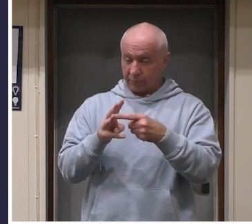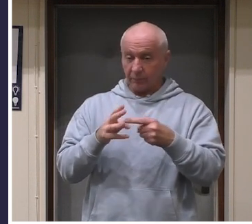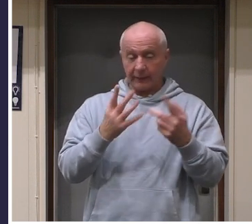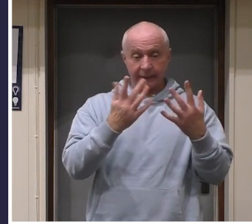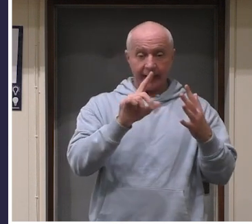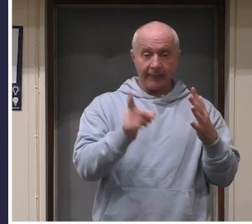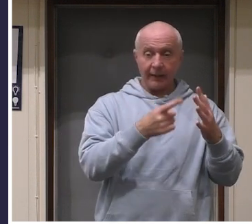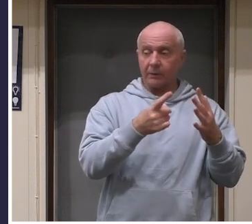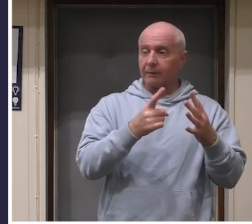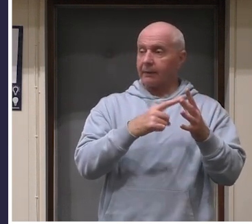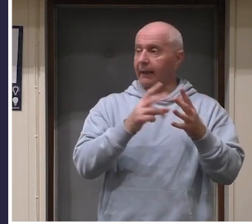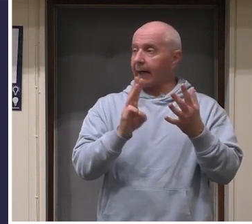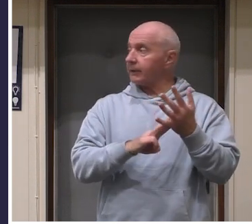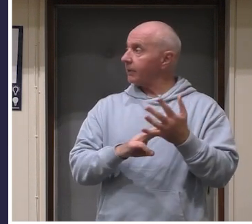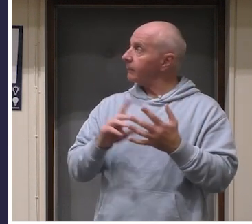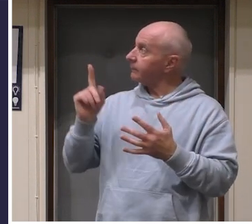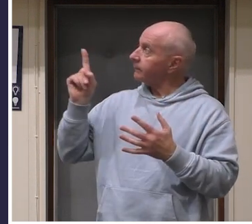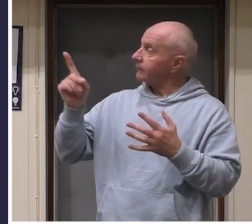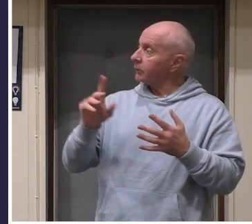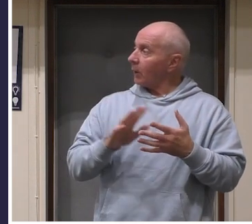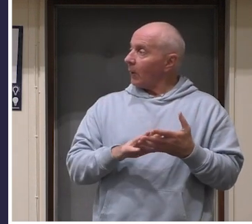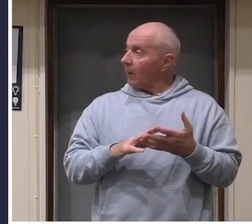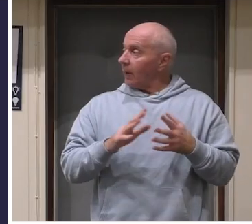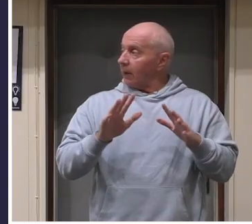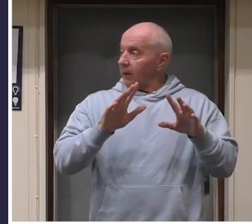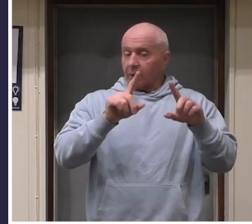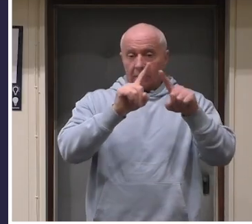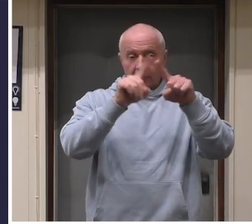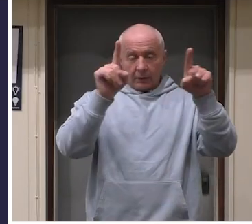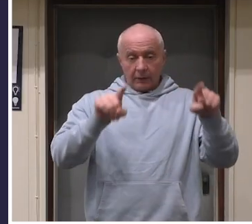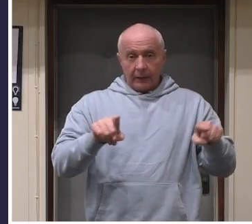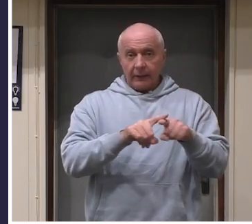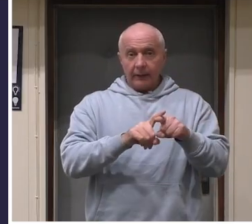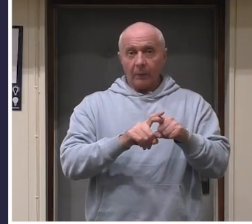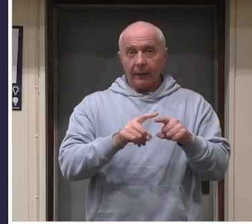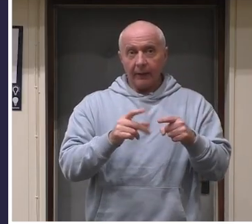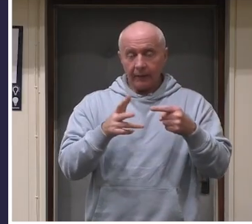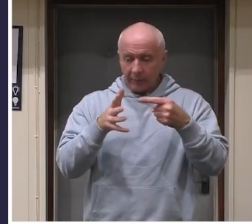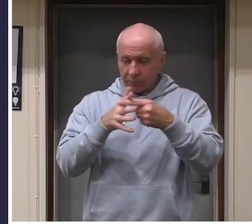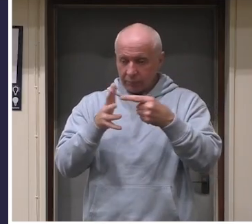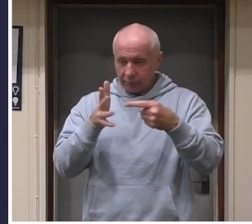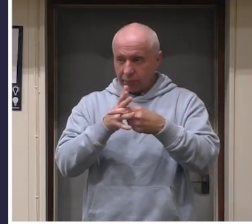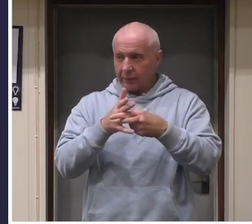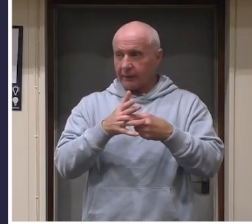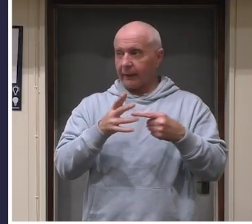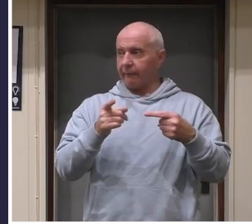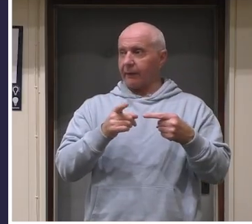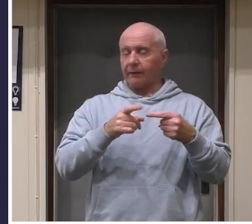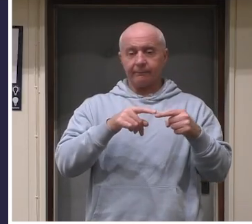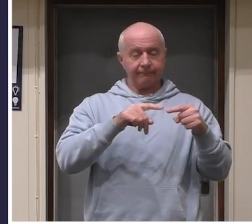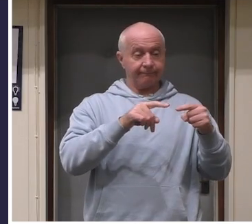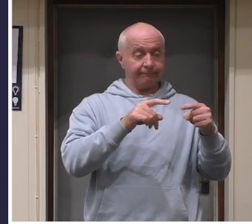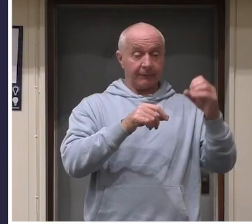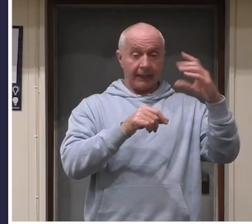used an optical grating instead of a physical double slit. It was no longer a screen with two narrow slits. It was an optical field that